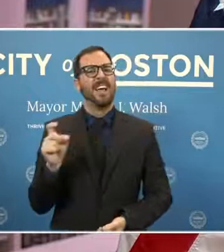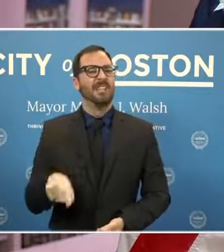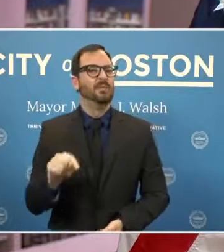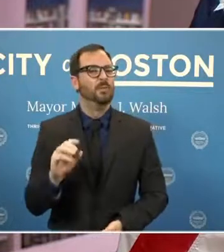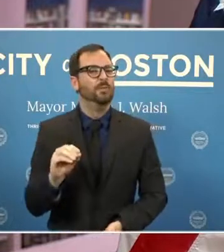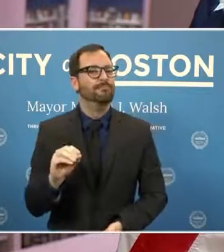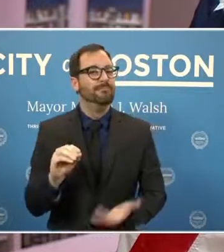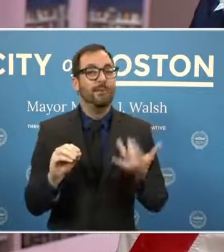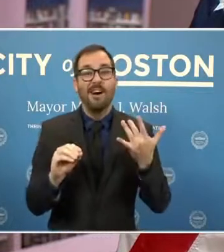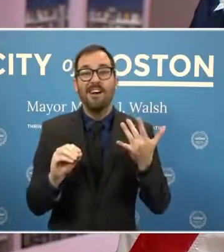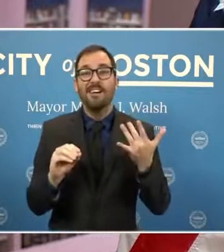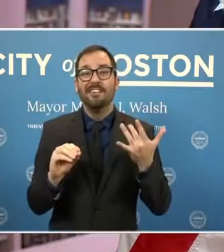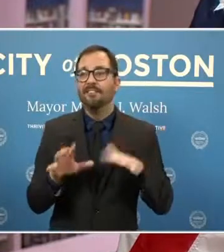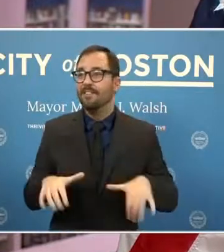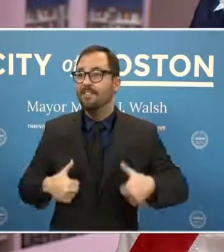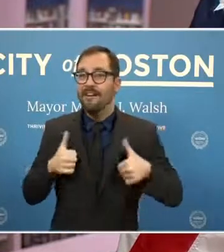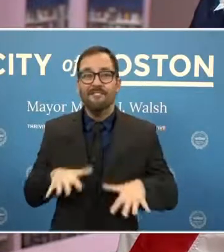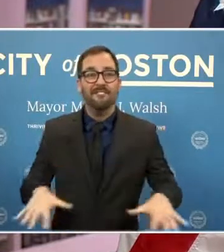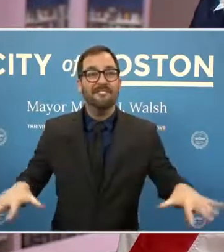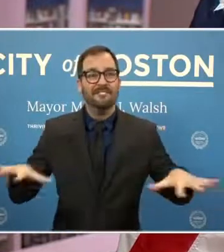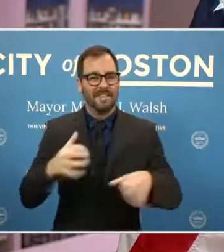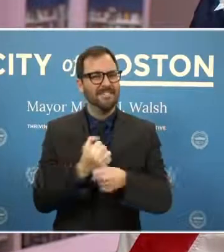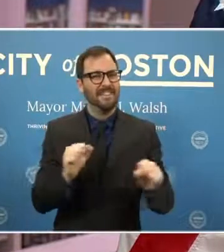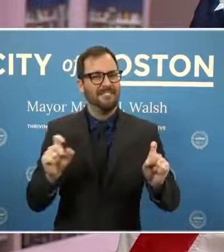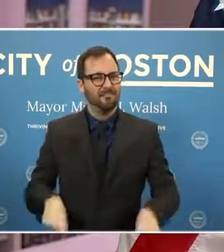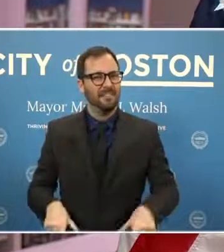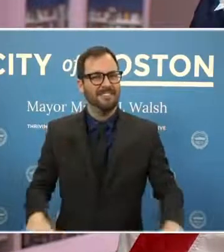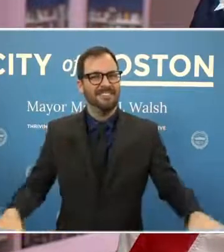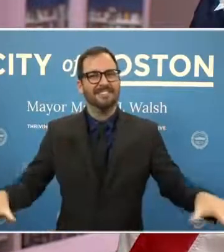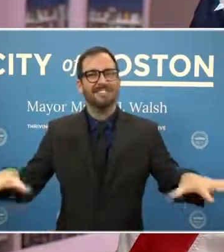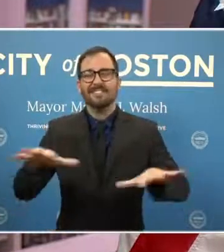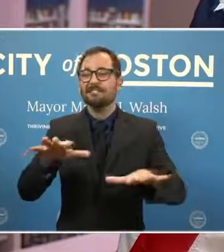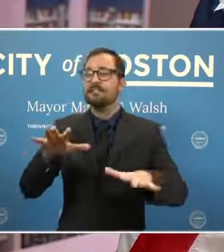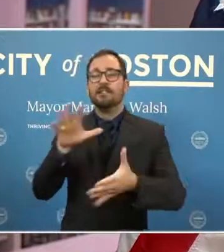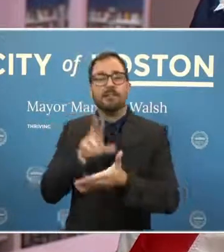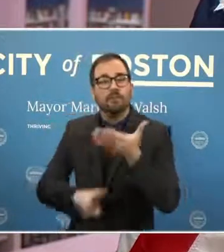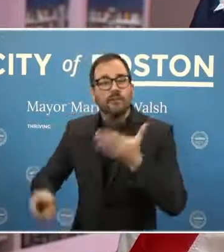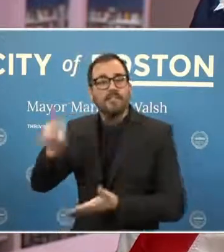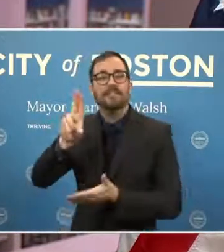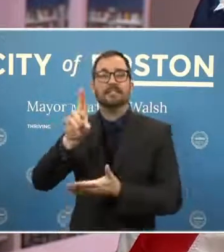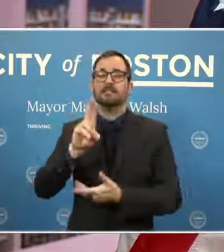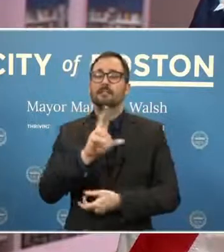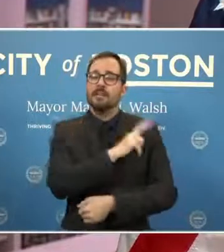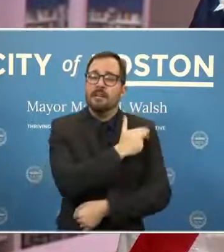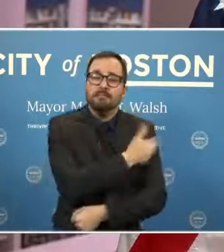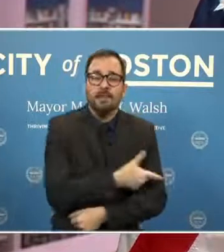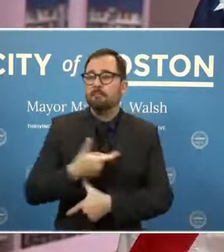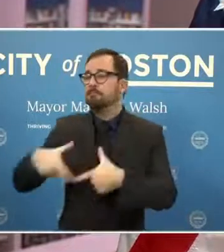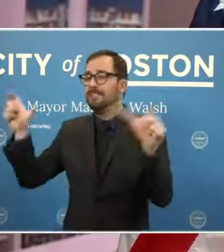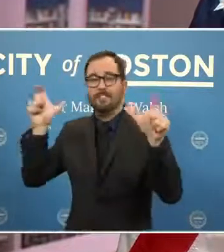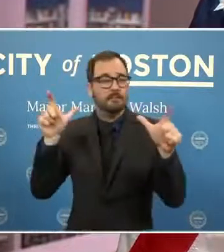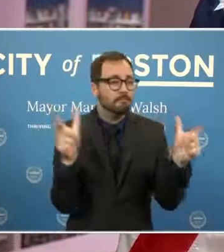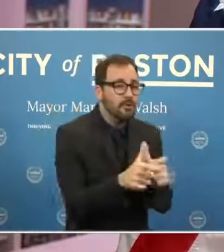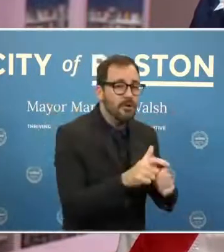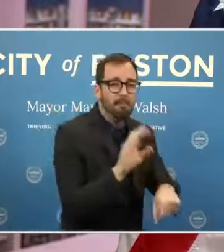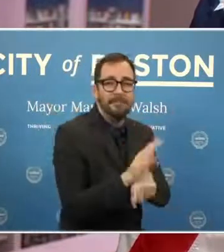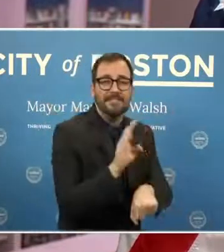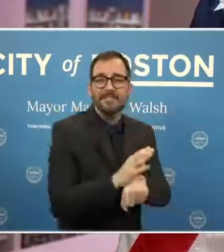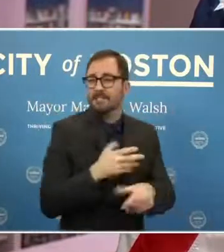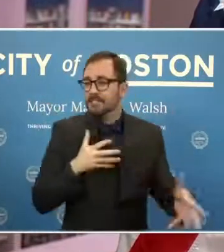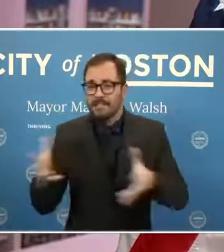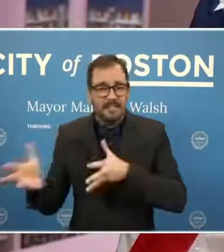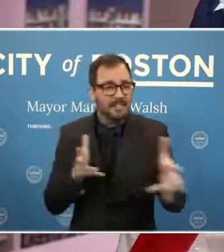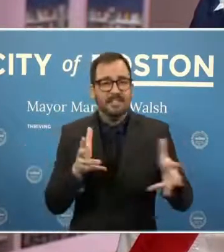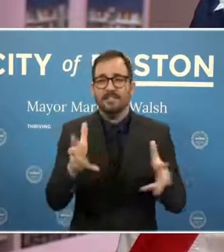with the businesses small and large, nonprofits and residents in every neighborhood, and we moved forward together one day